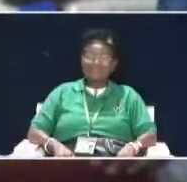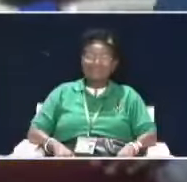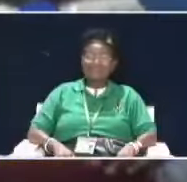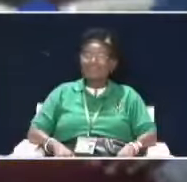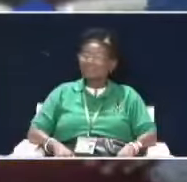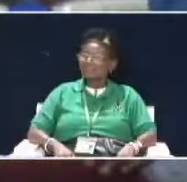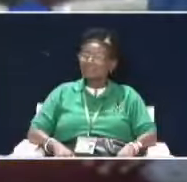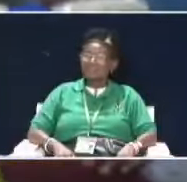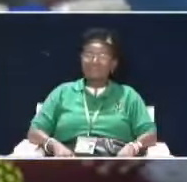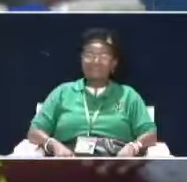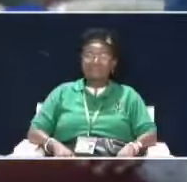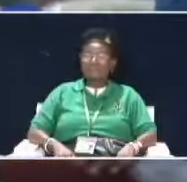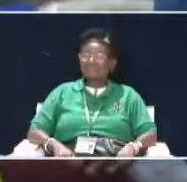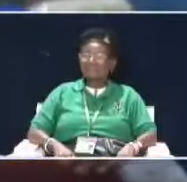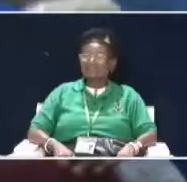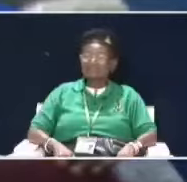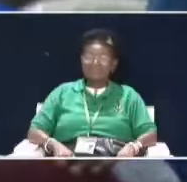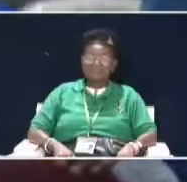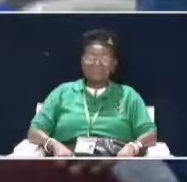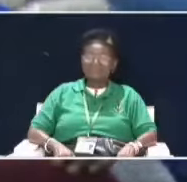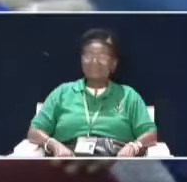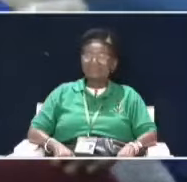Thank you, Father.